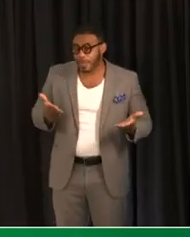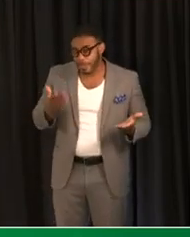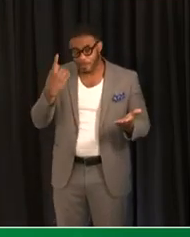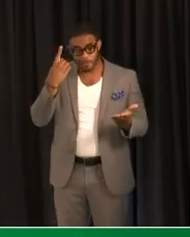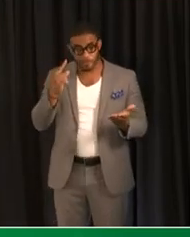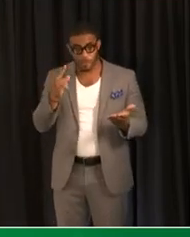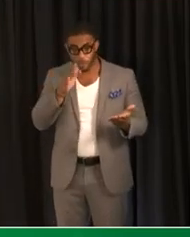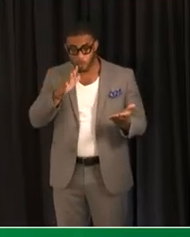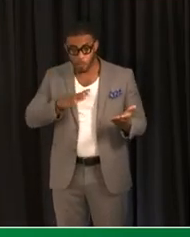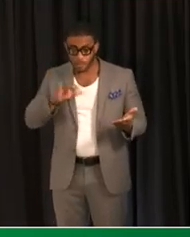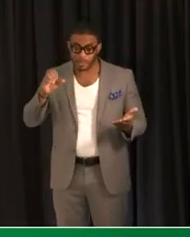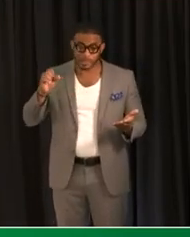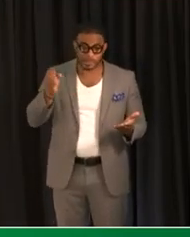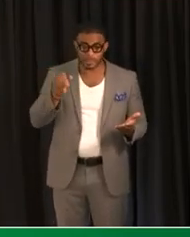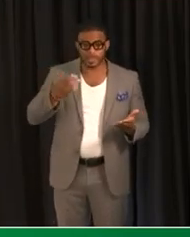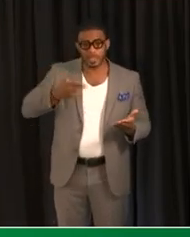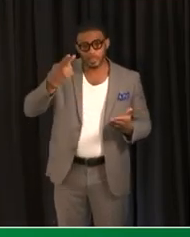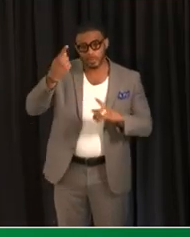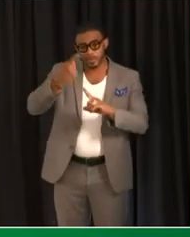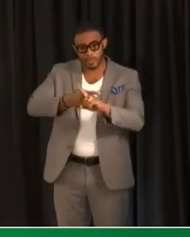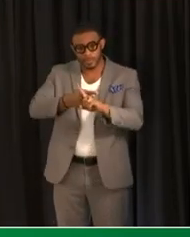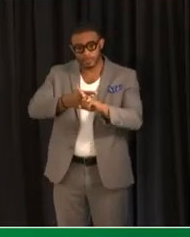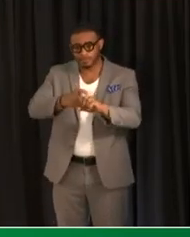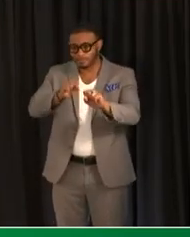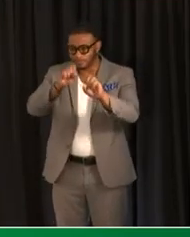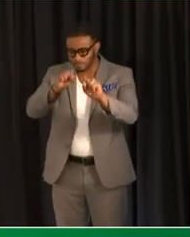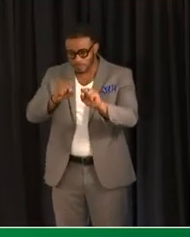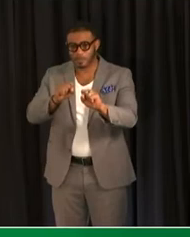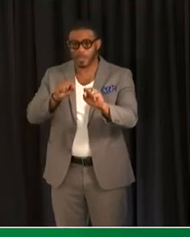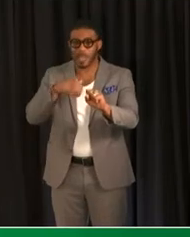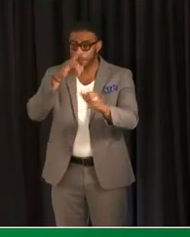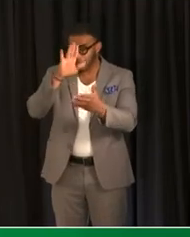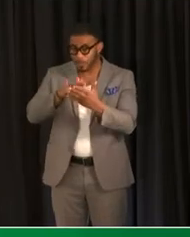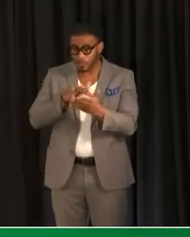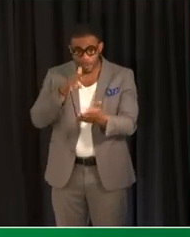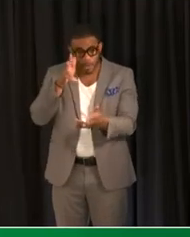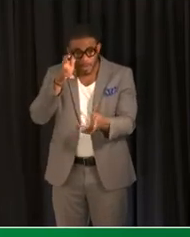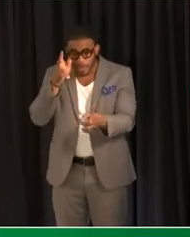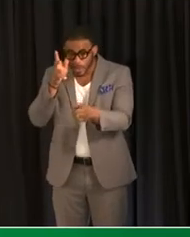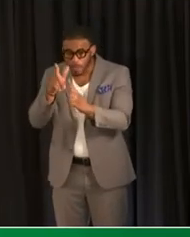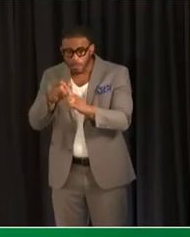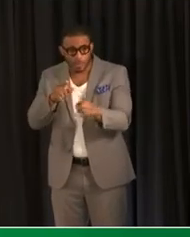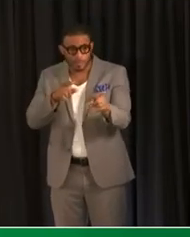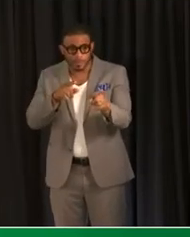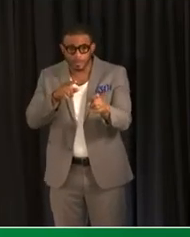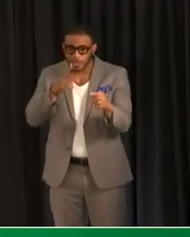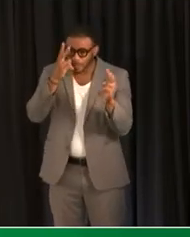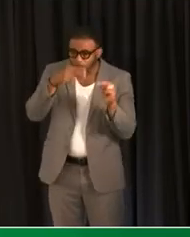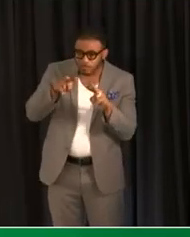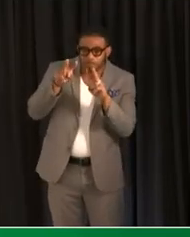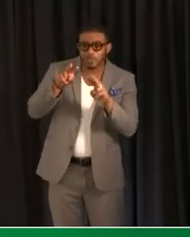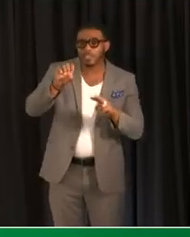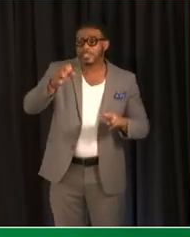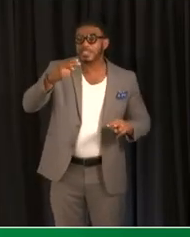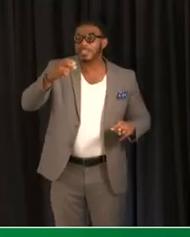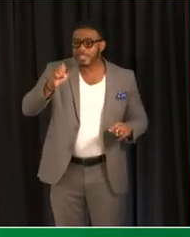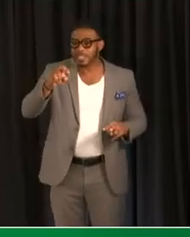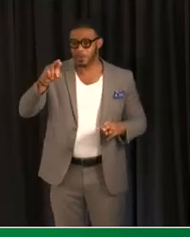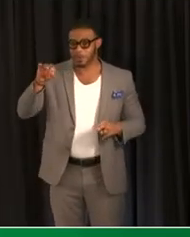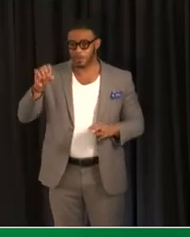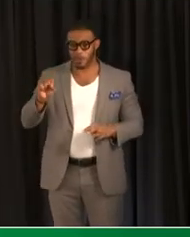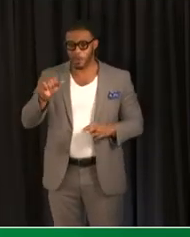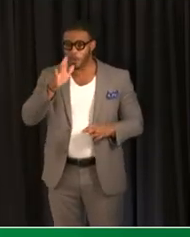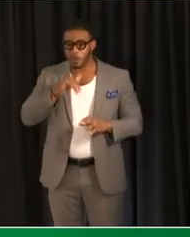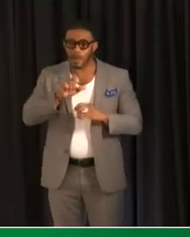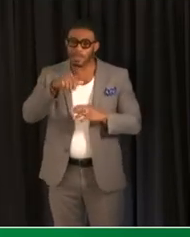that we're here for Women's History Month. I believe that, we're hearing, from unsung heroes, but